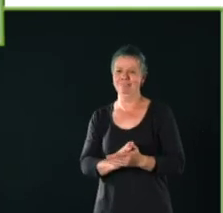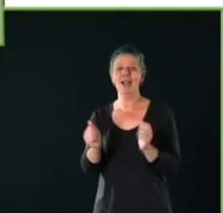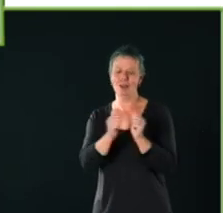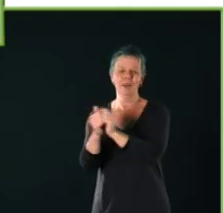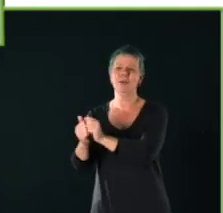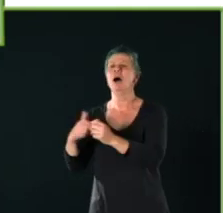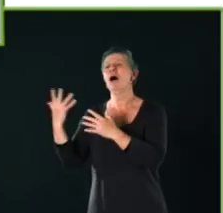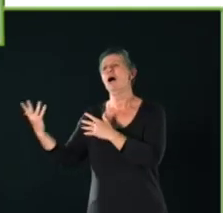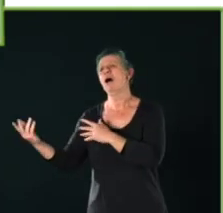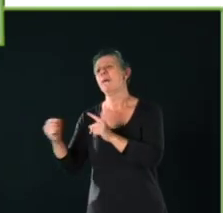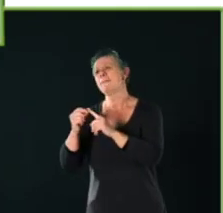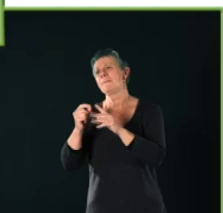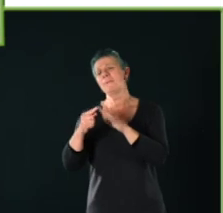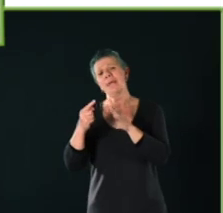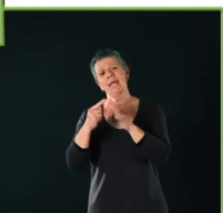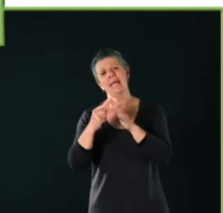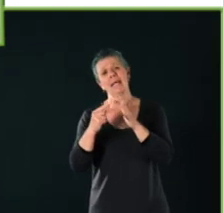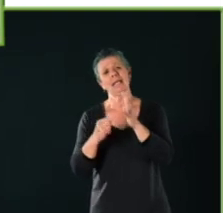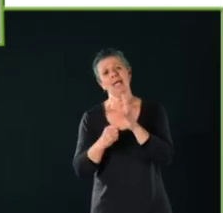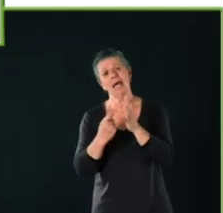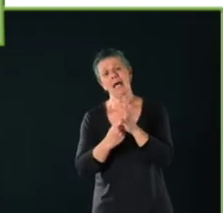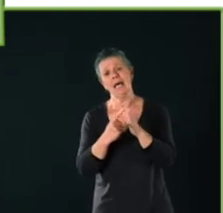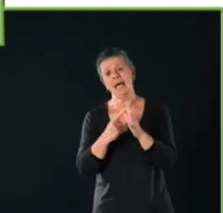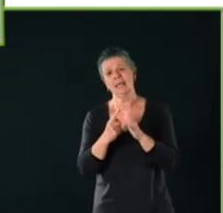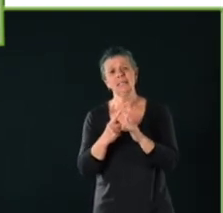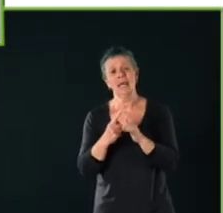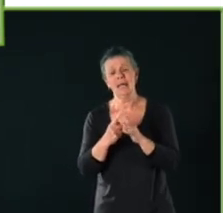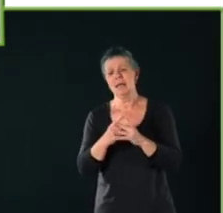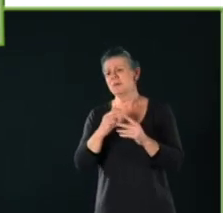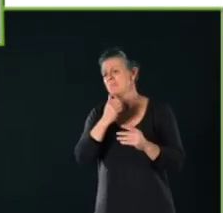Ah, the Pieta, mother and child.